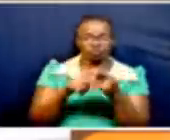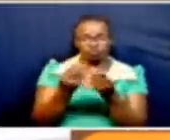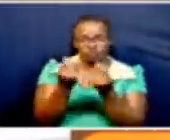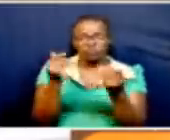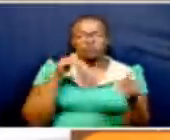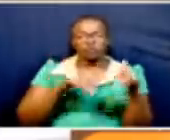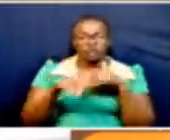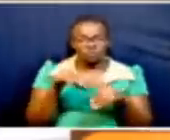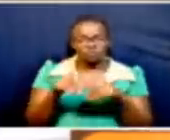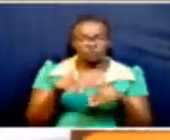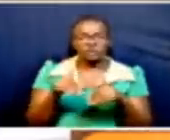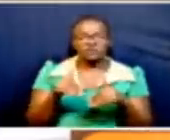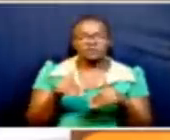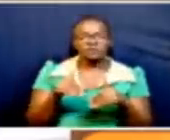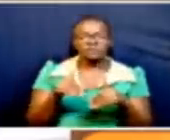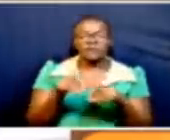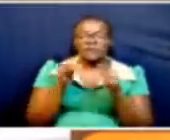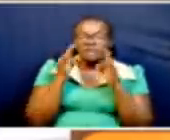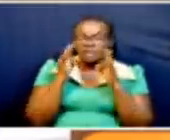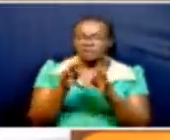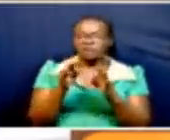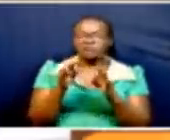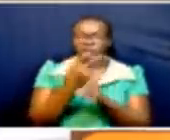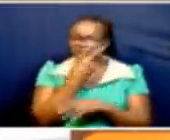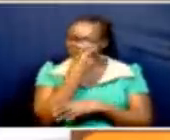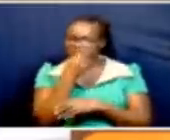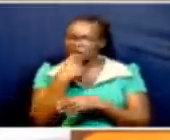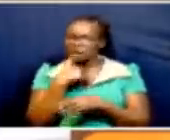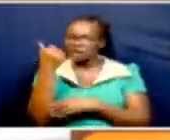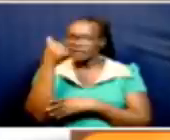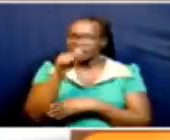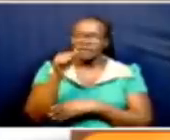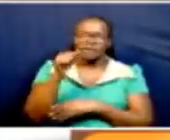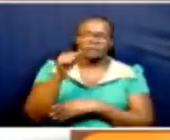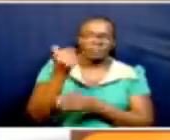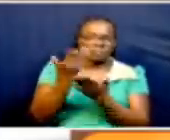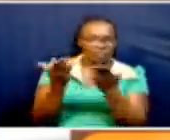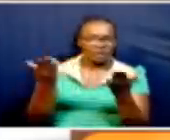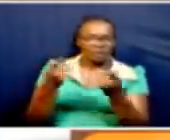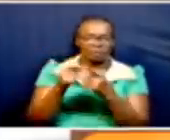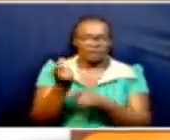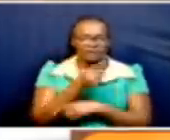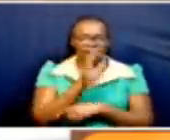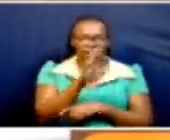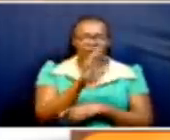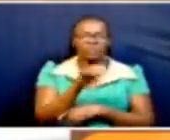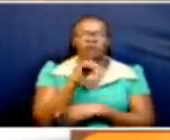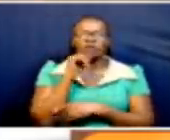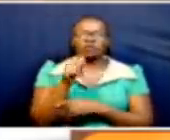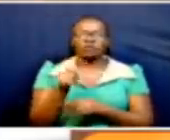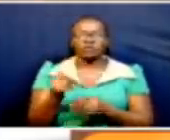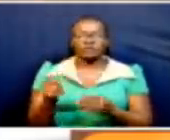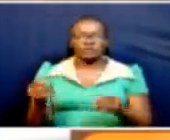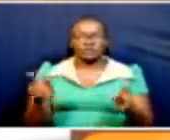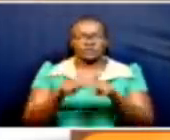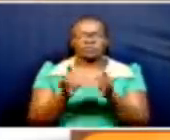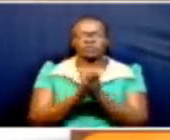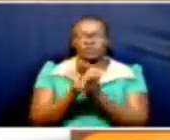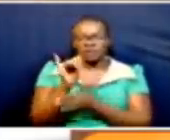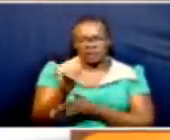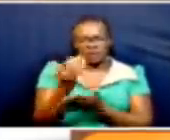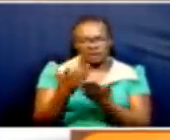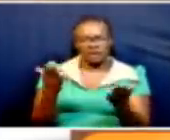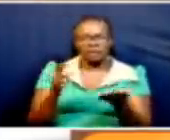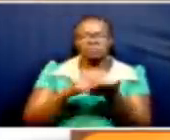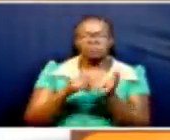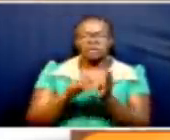you are suspecting to be having any property, but your salary is not congruent to that property, then it means that your property